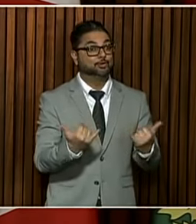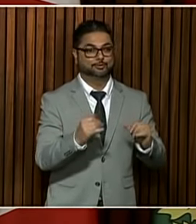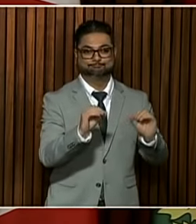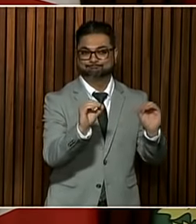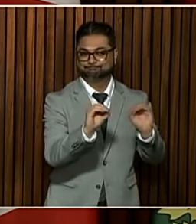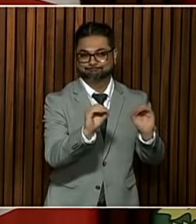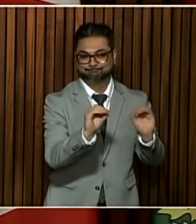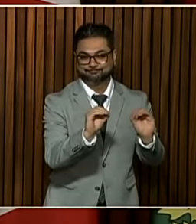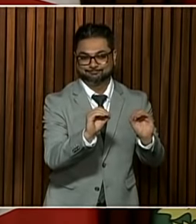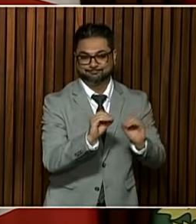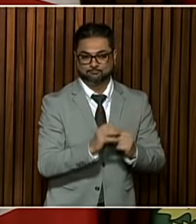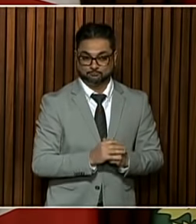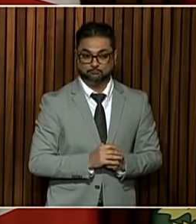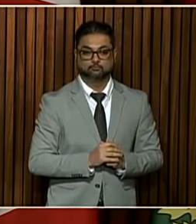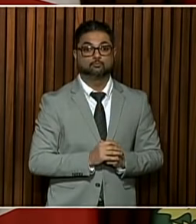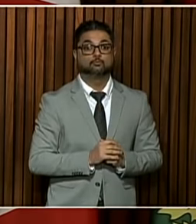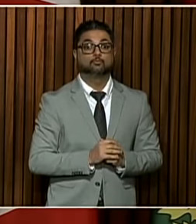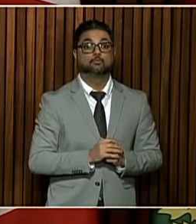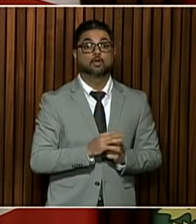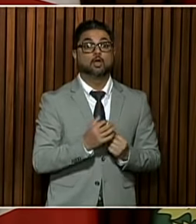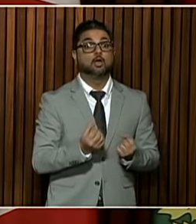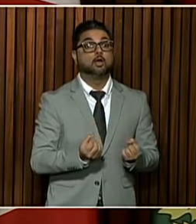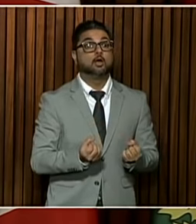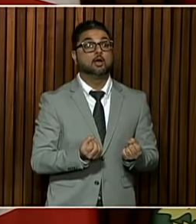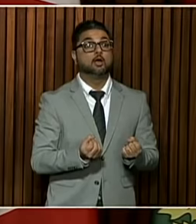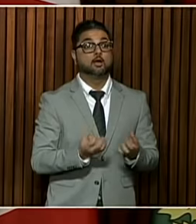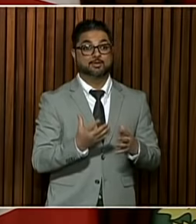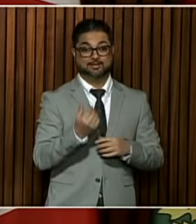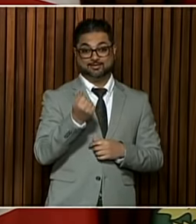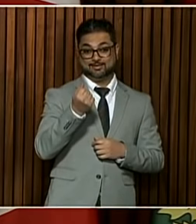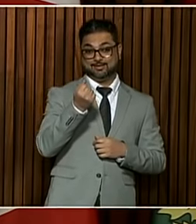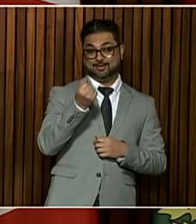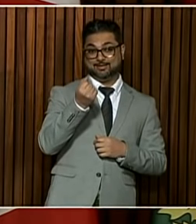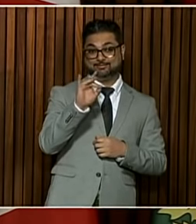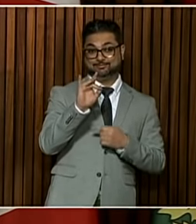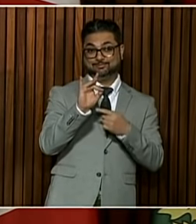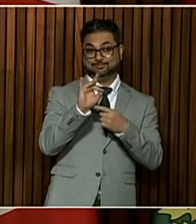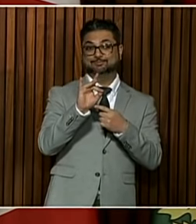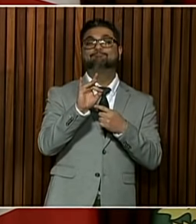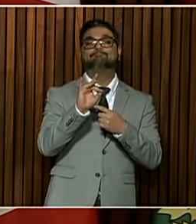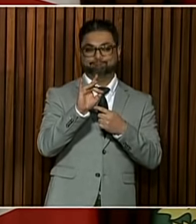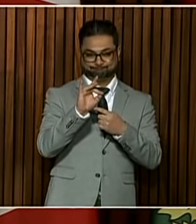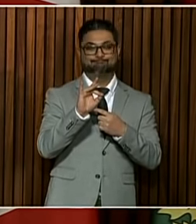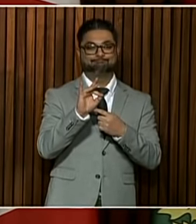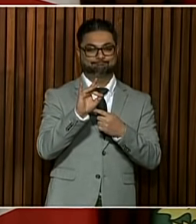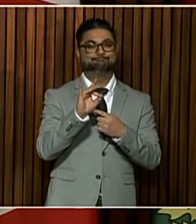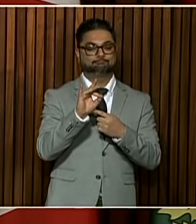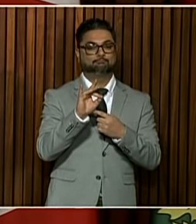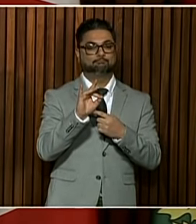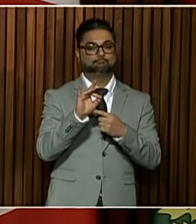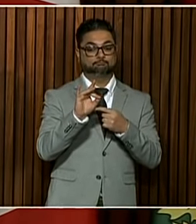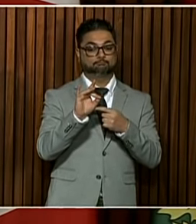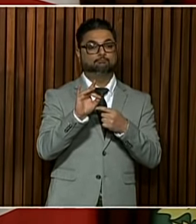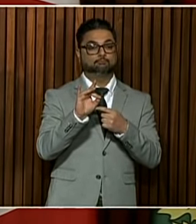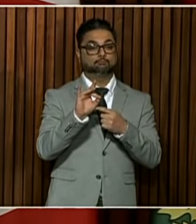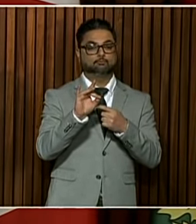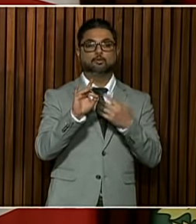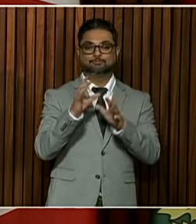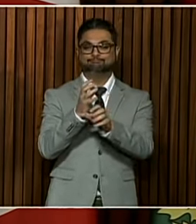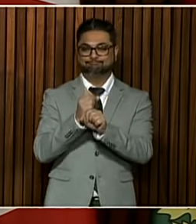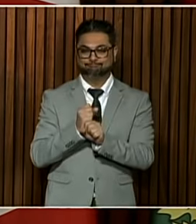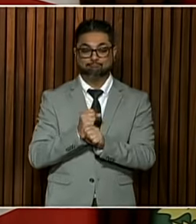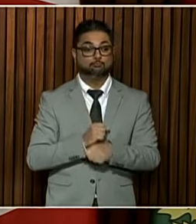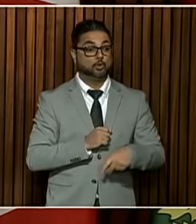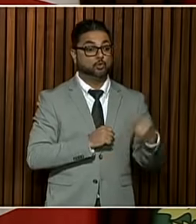not laboratory confirmed. They were linked in an outbreak in a nursing home. So which means our total number at this point is